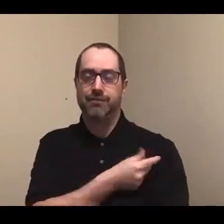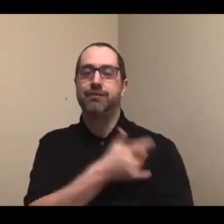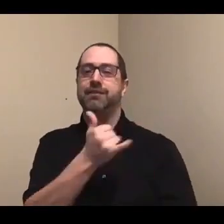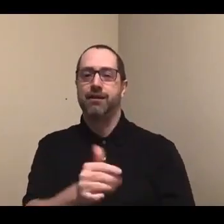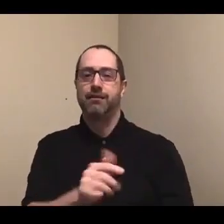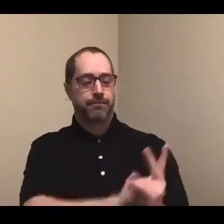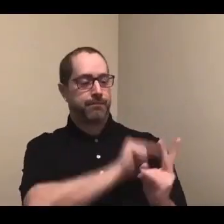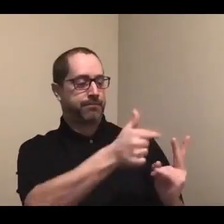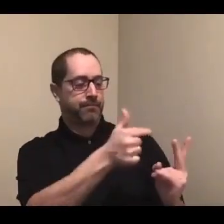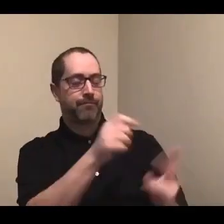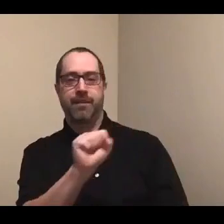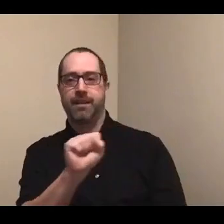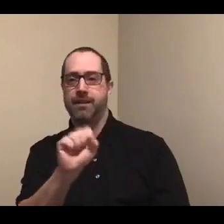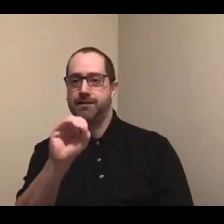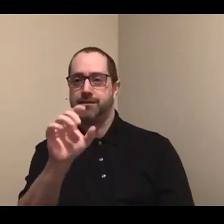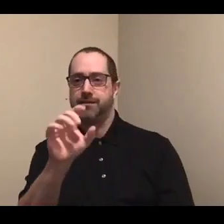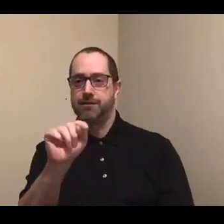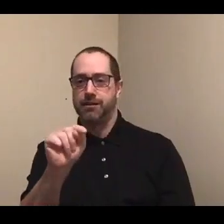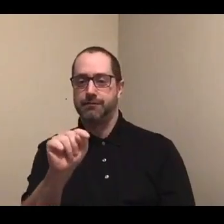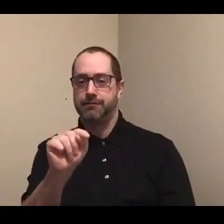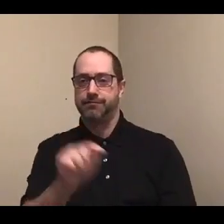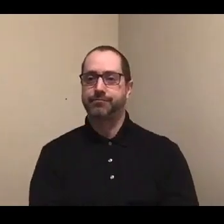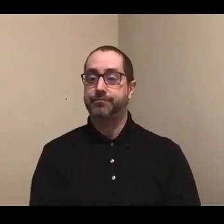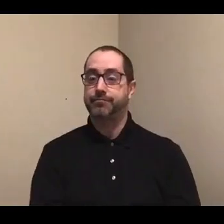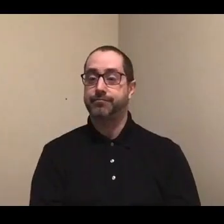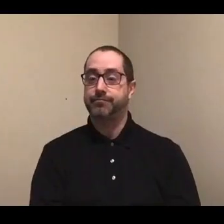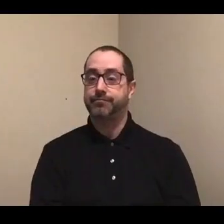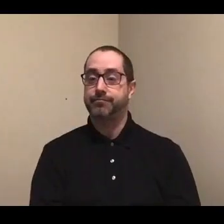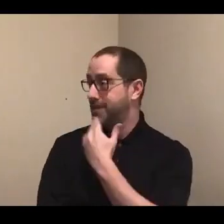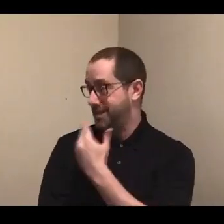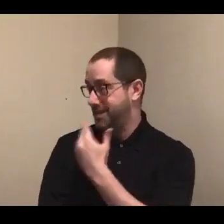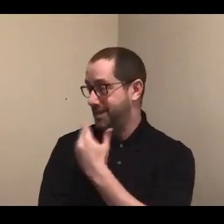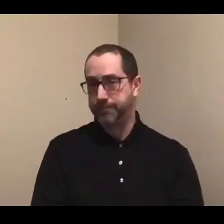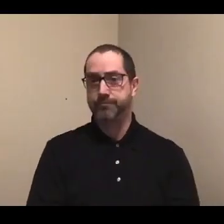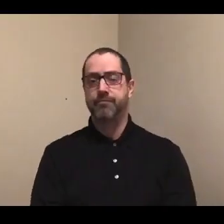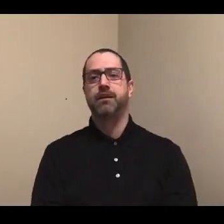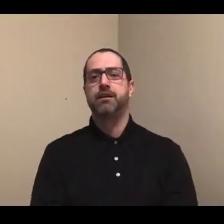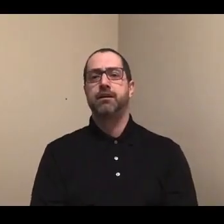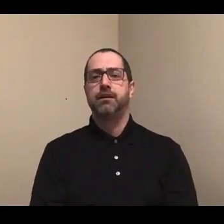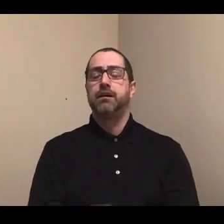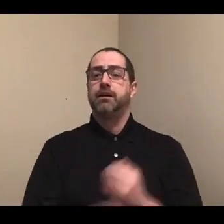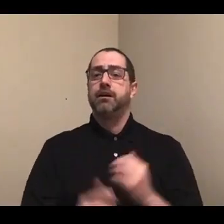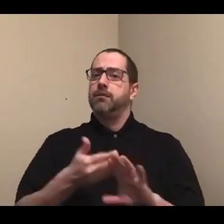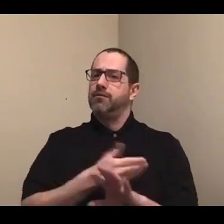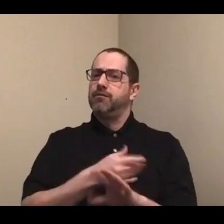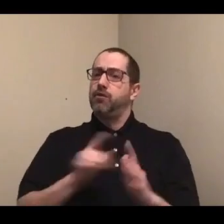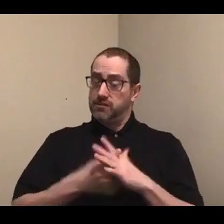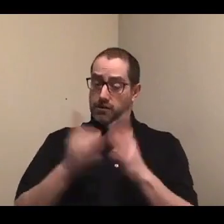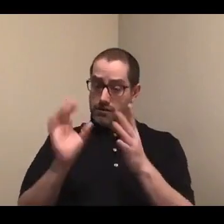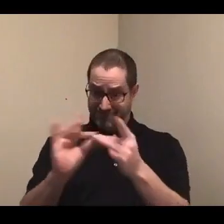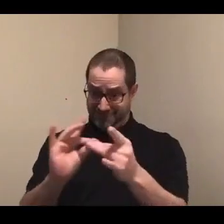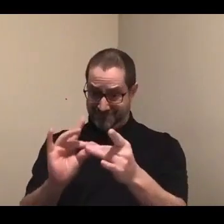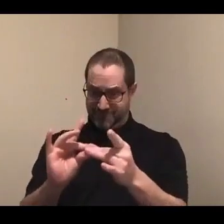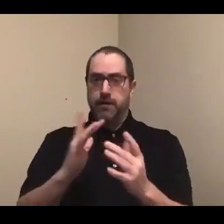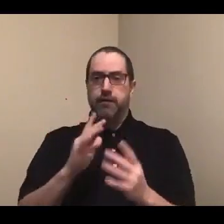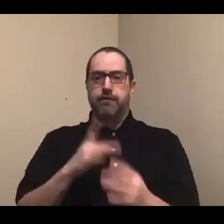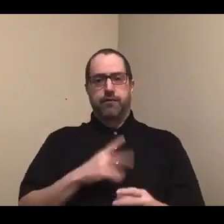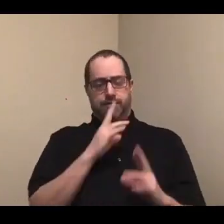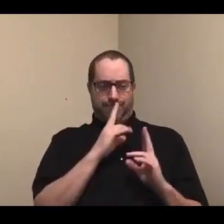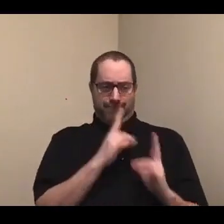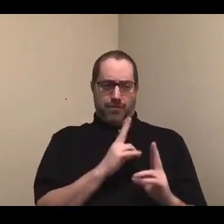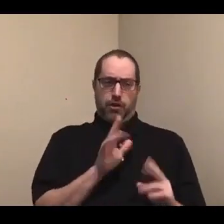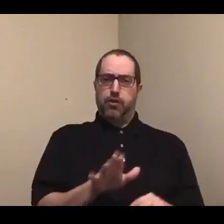Minister. Before I begin, I'd like to express my condolences to the families of those who've lost a loved one to COVID-19 in the last few days. I also would like to